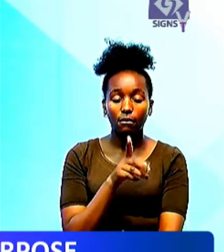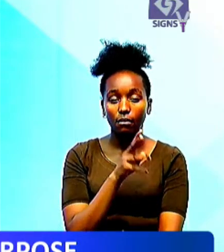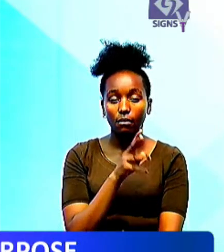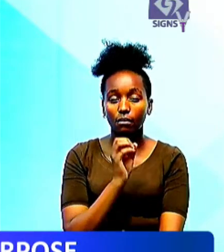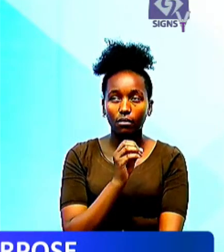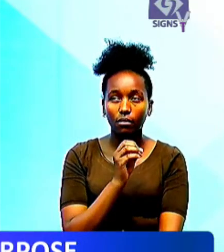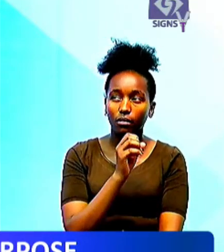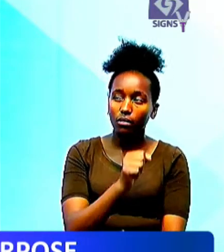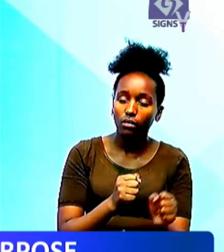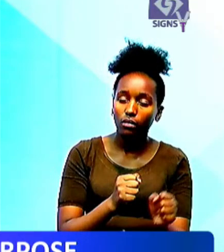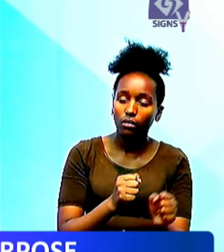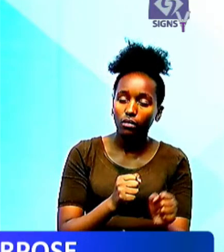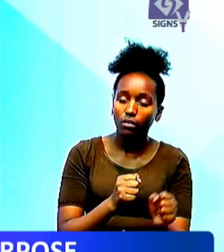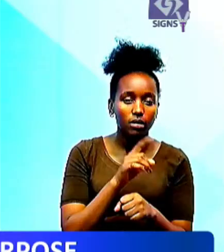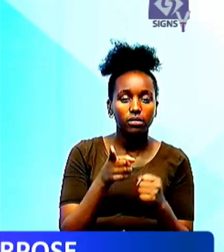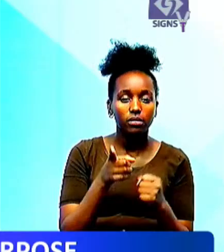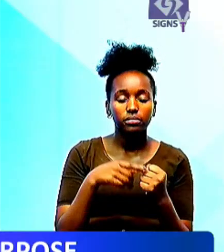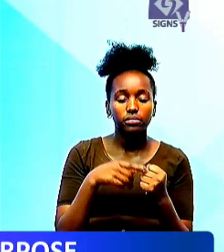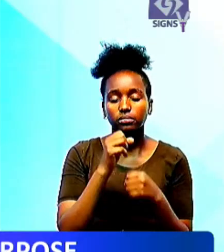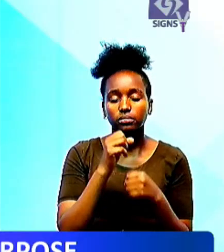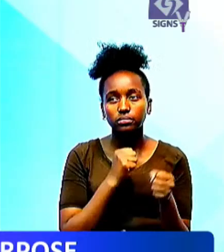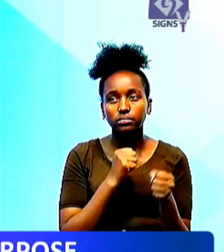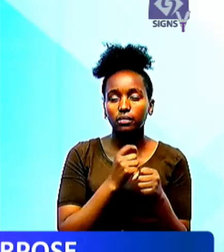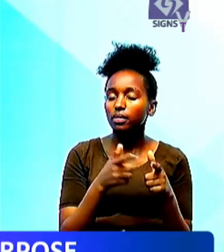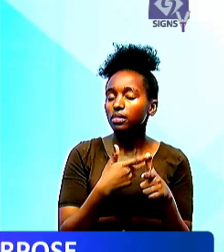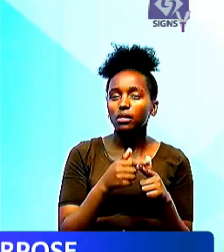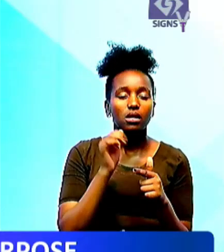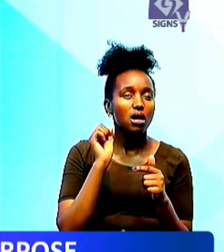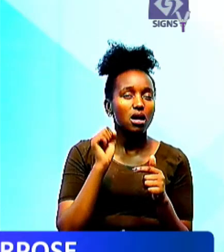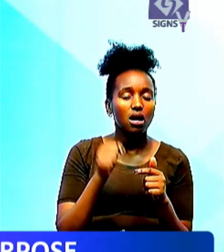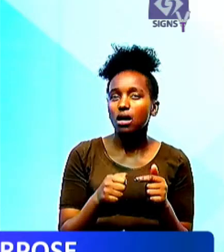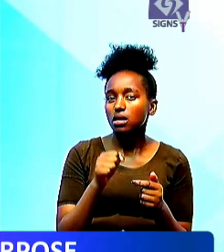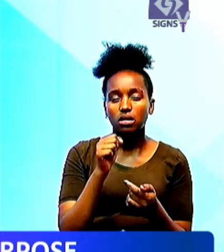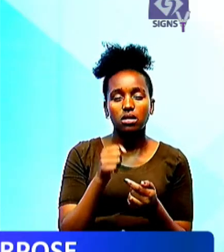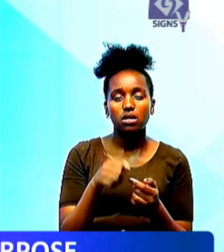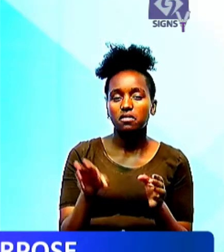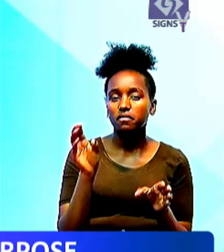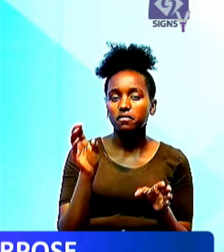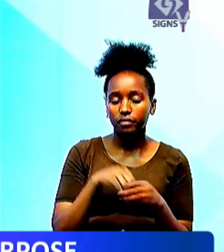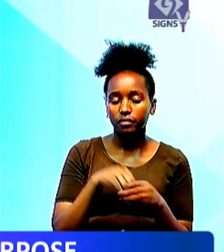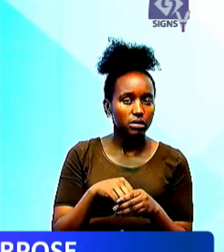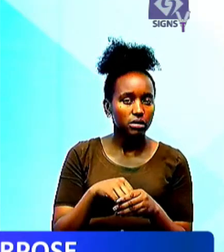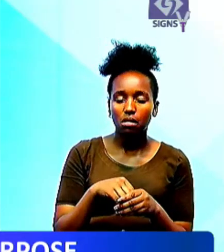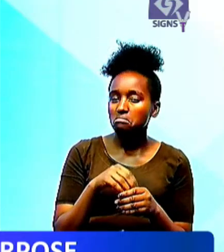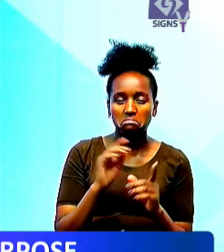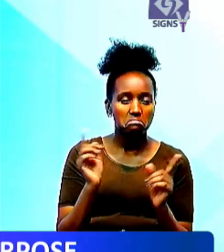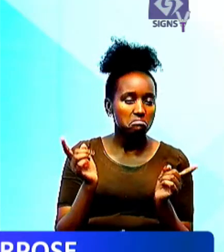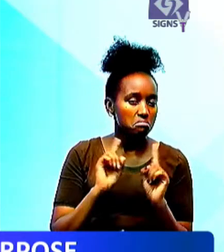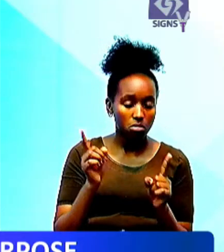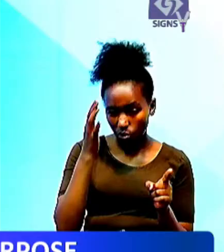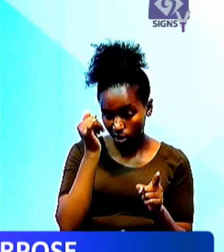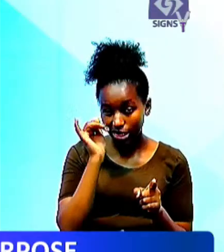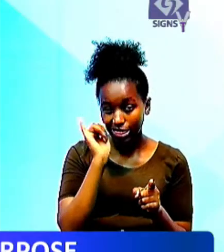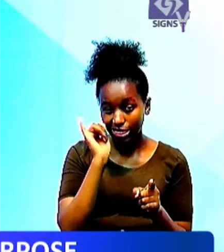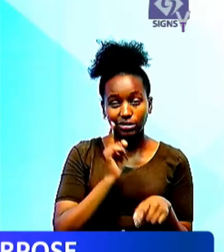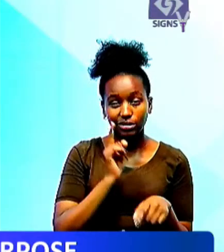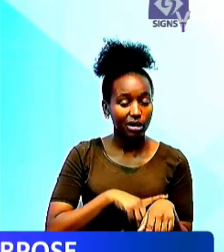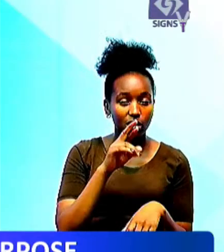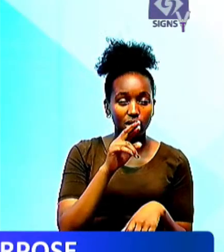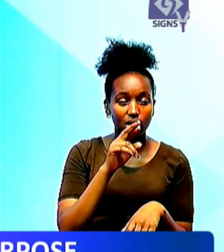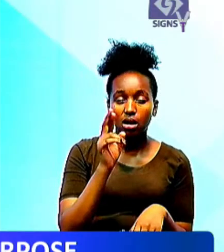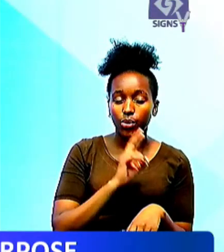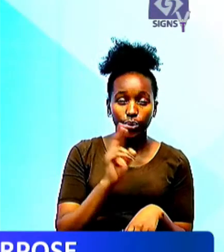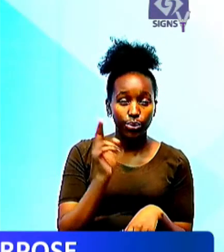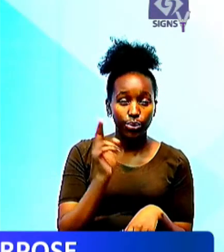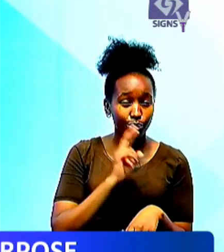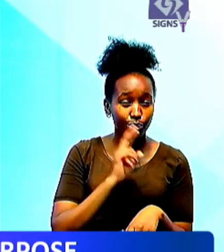60, this is the time to reduce the risk appetite. You need to preserve most of your portfolio exposure. Maybe 80% should be